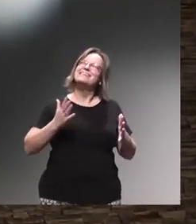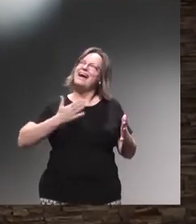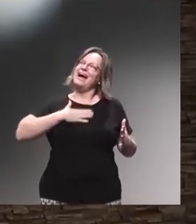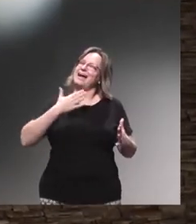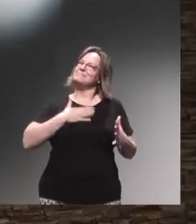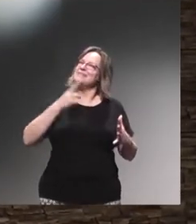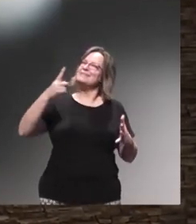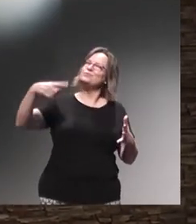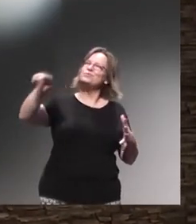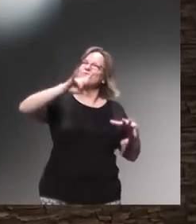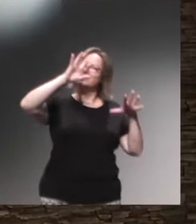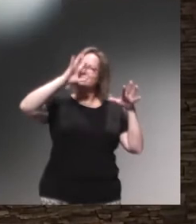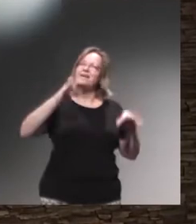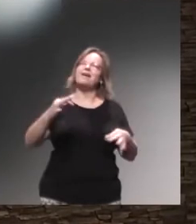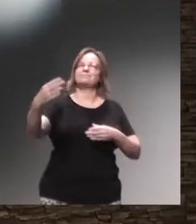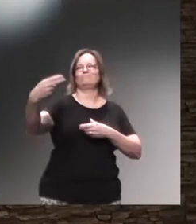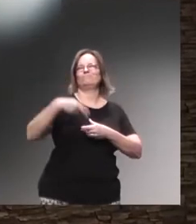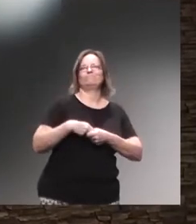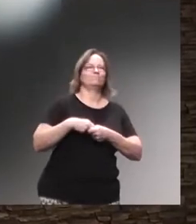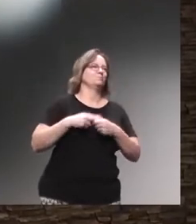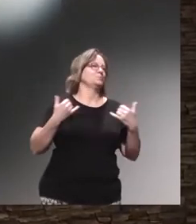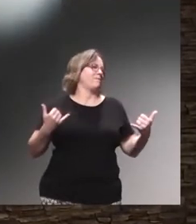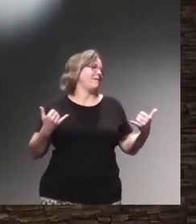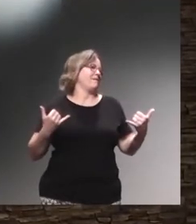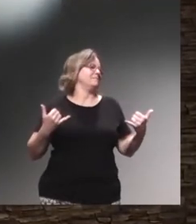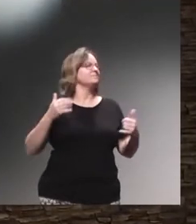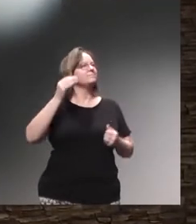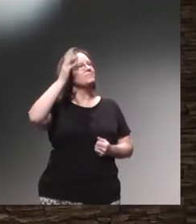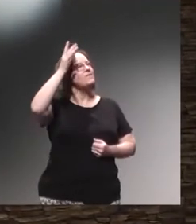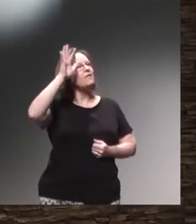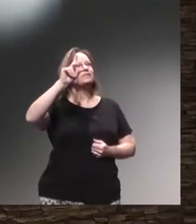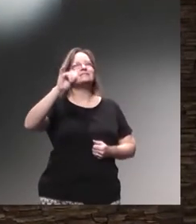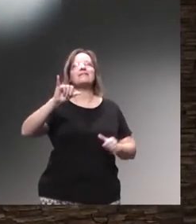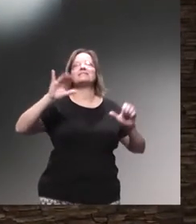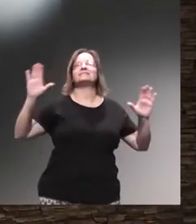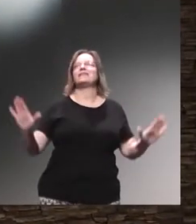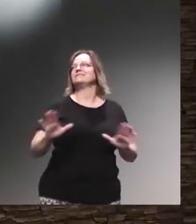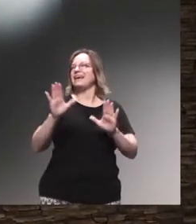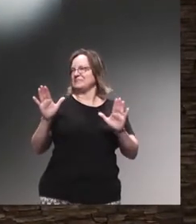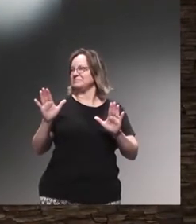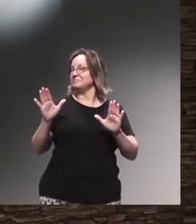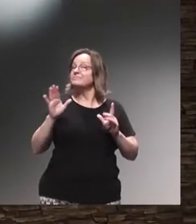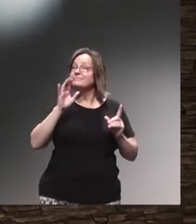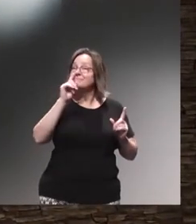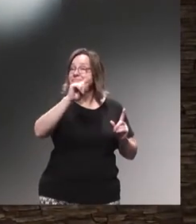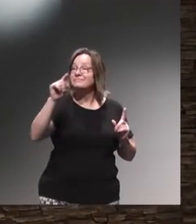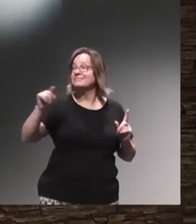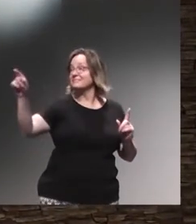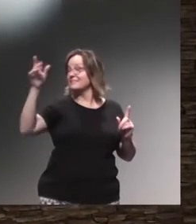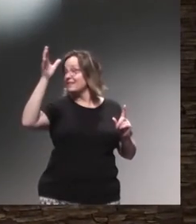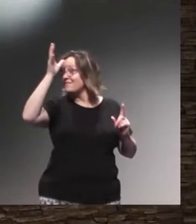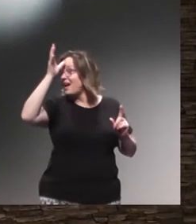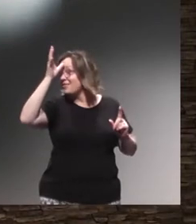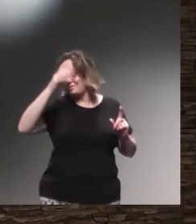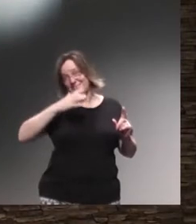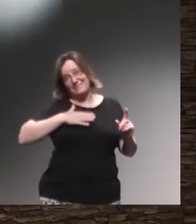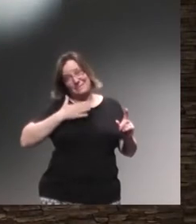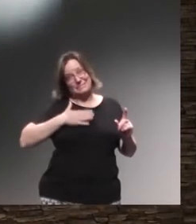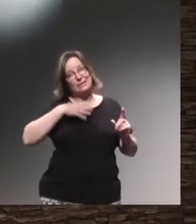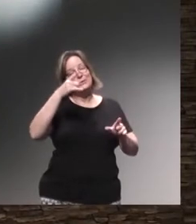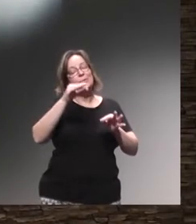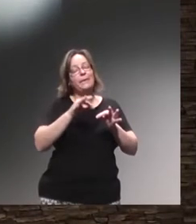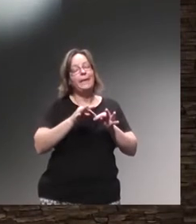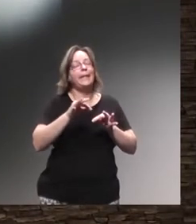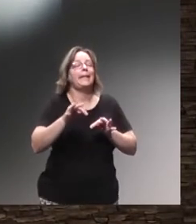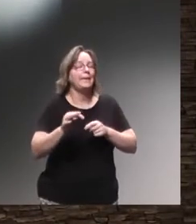to join us on this Father's Day Sunday. To the fathers out there, we're glad you decided, especially you, to postpone the golf course for a little